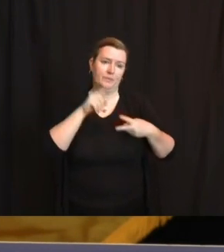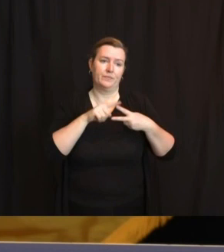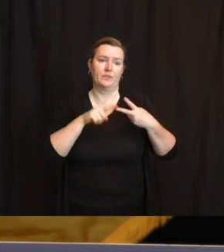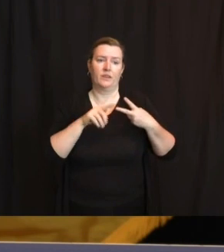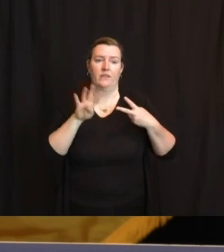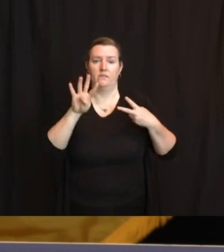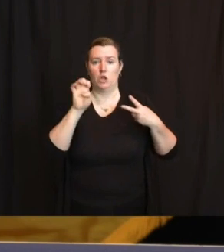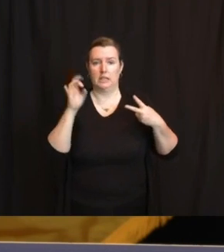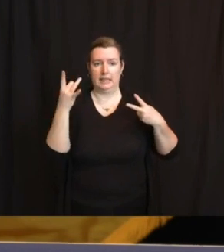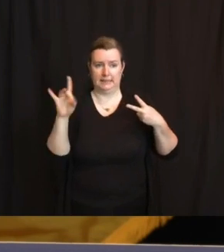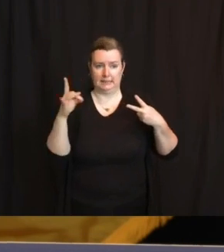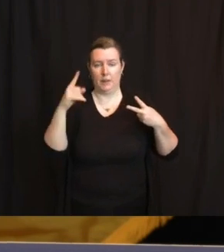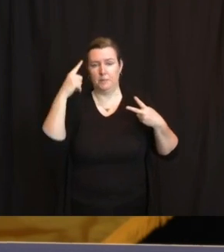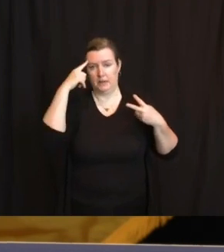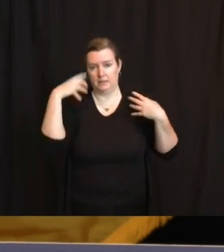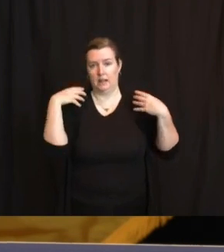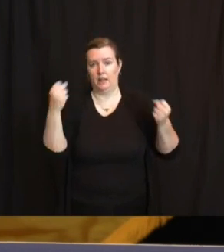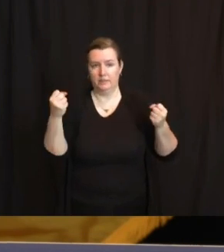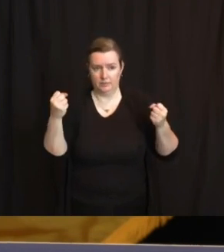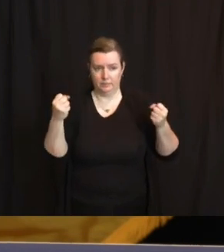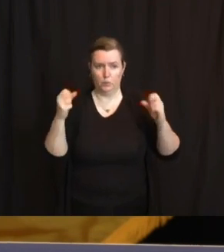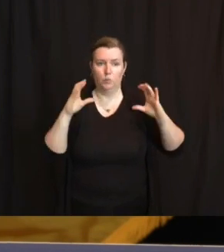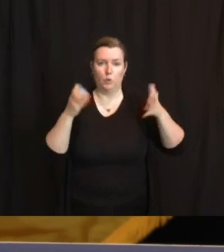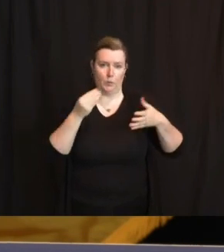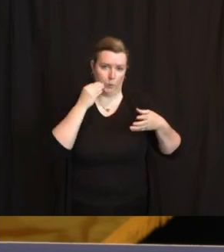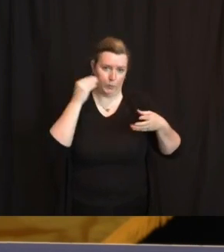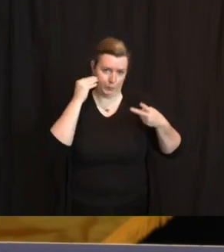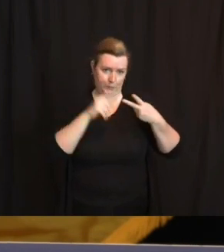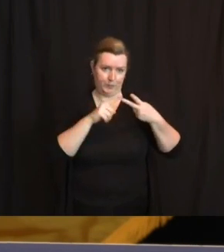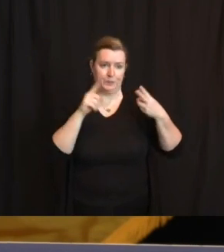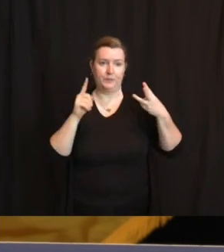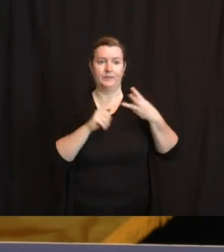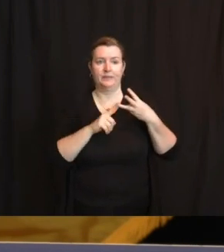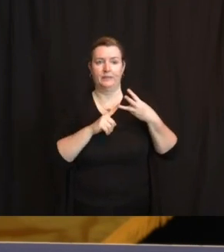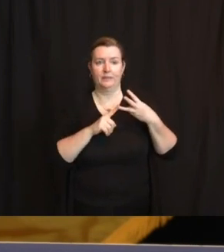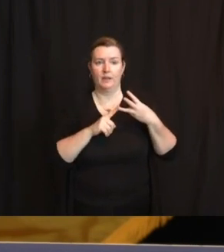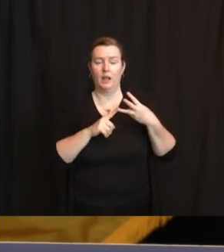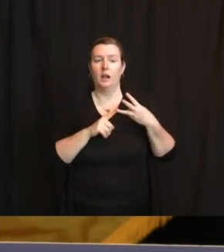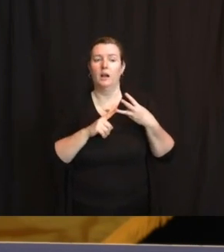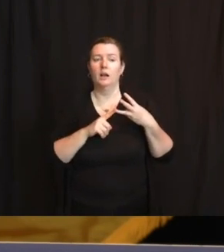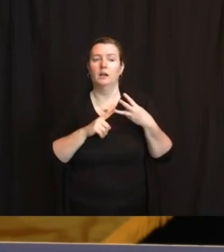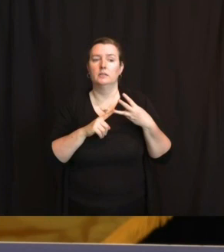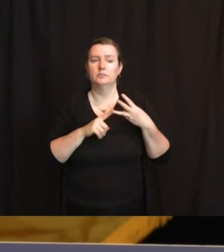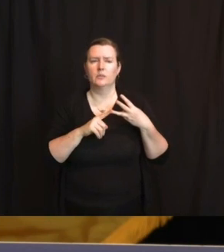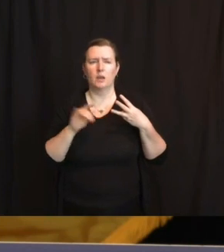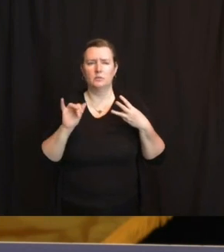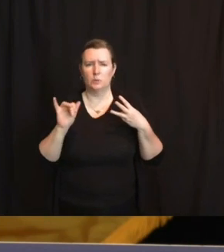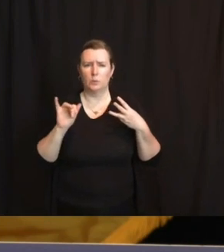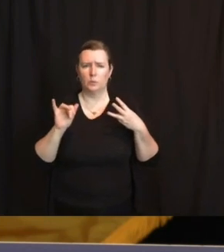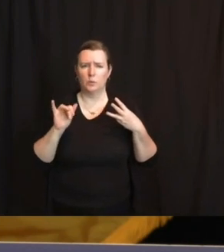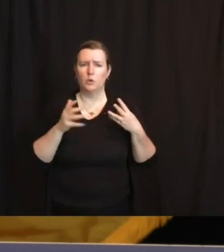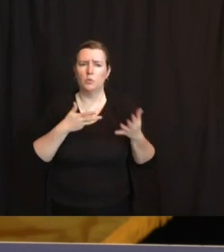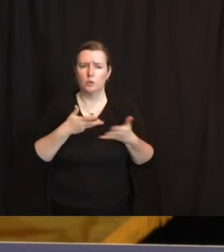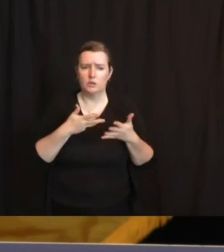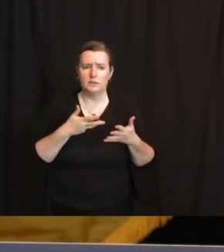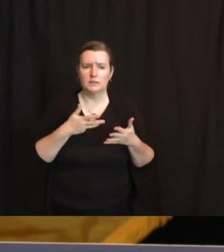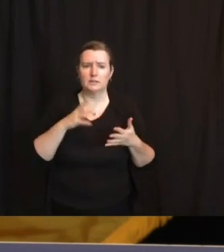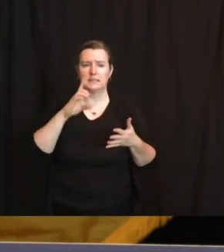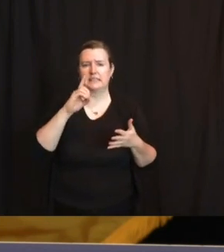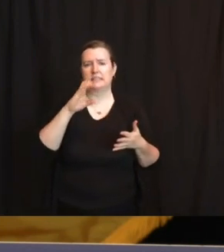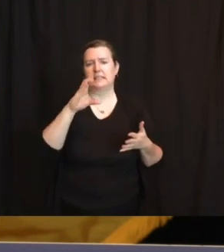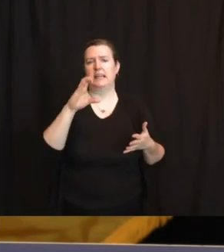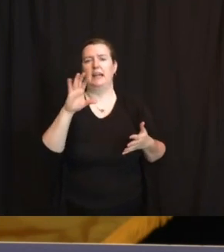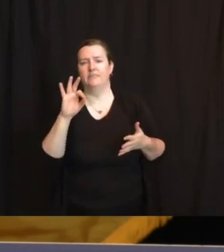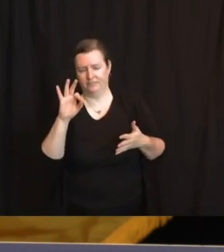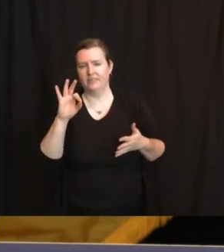418 mental health group homes, and we're also working with DCF to get